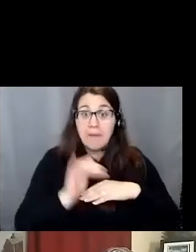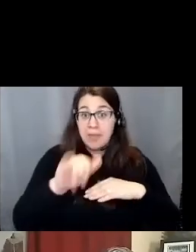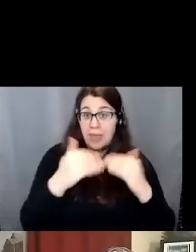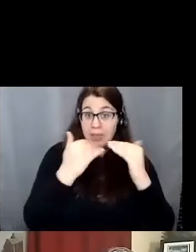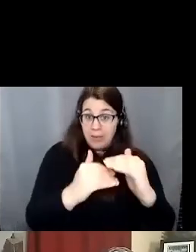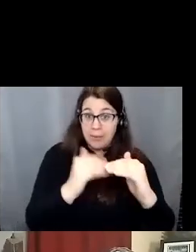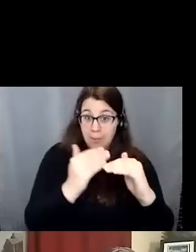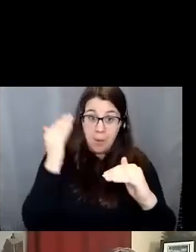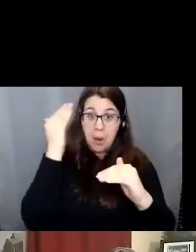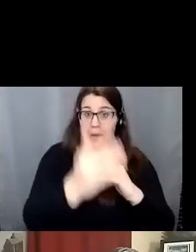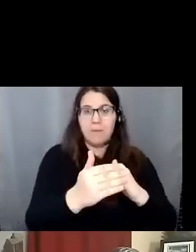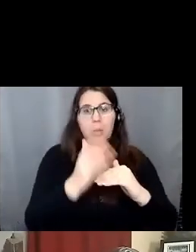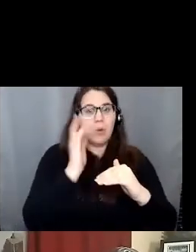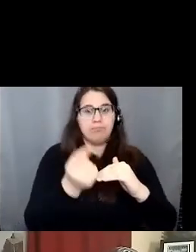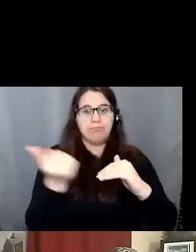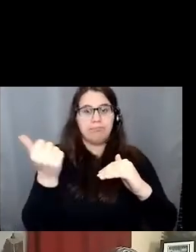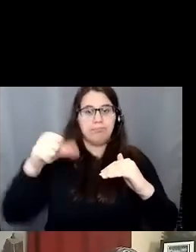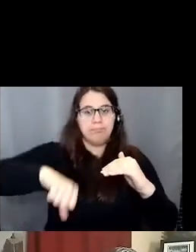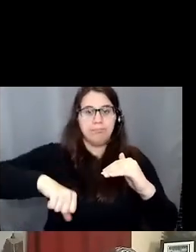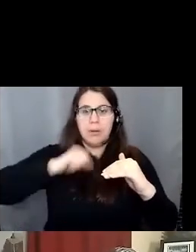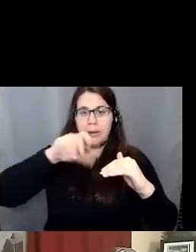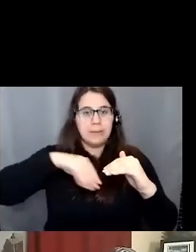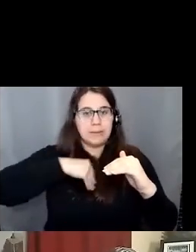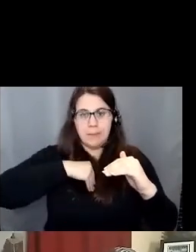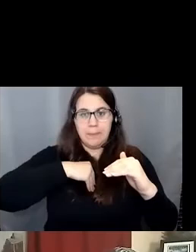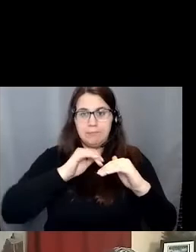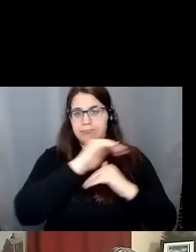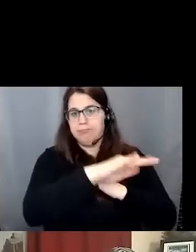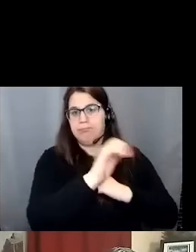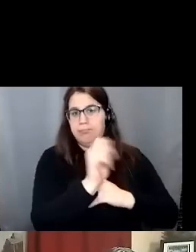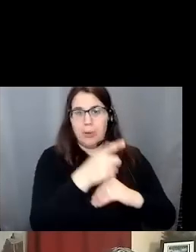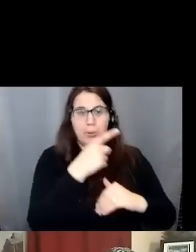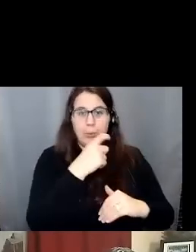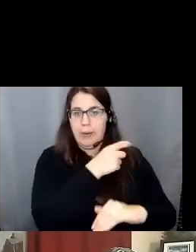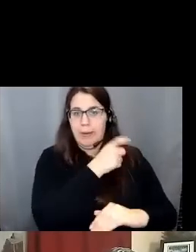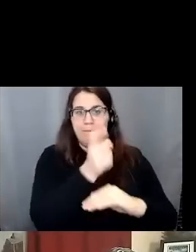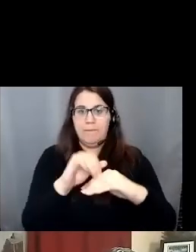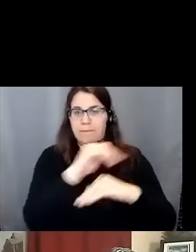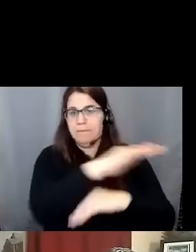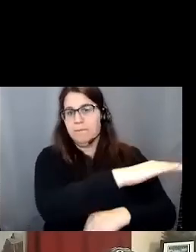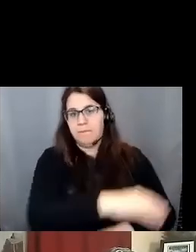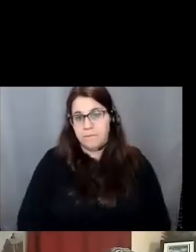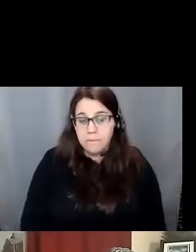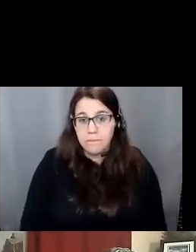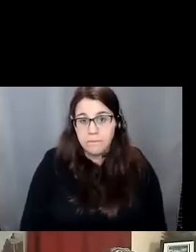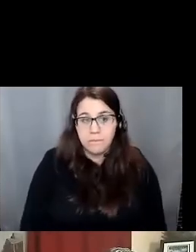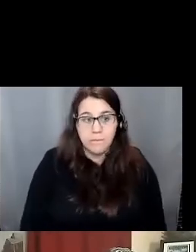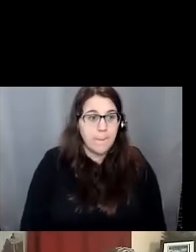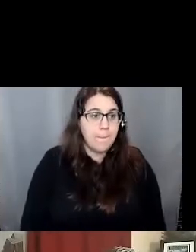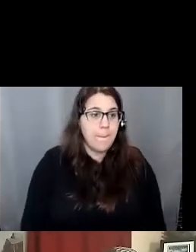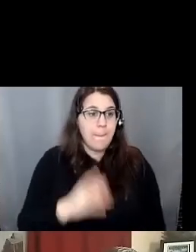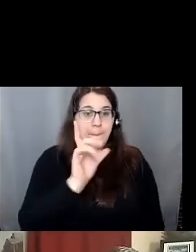will automatically be rejected from the account and sent back to the person that tried to contribute. The next tile over is